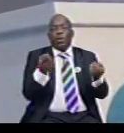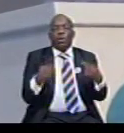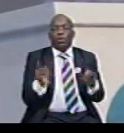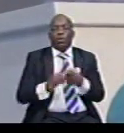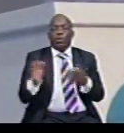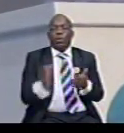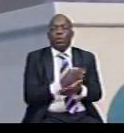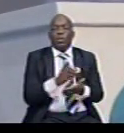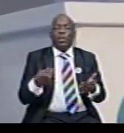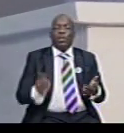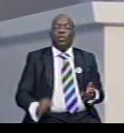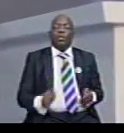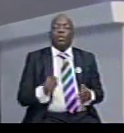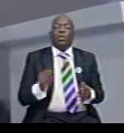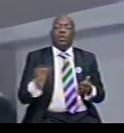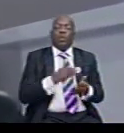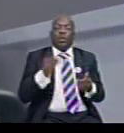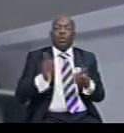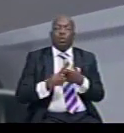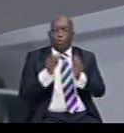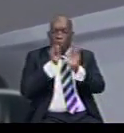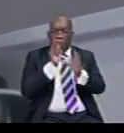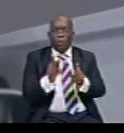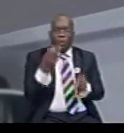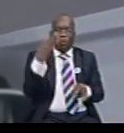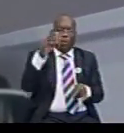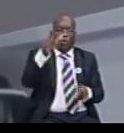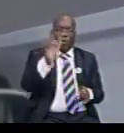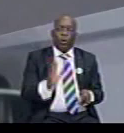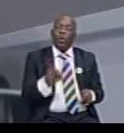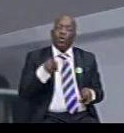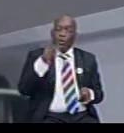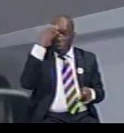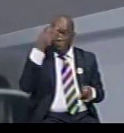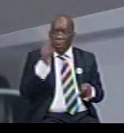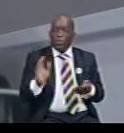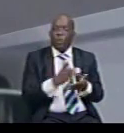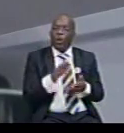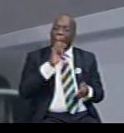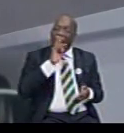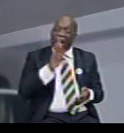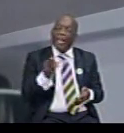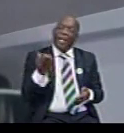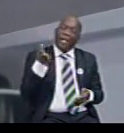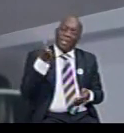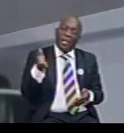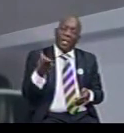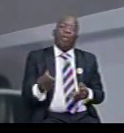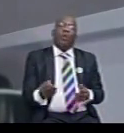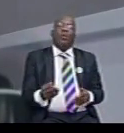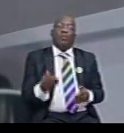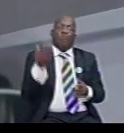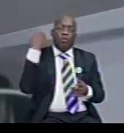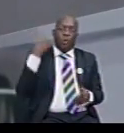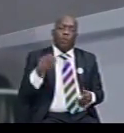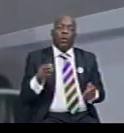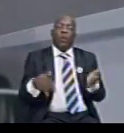you know, the songs already composed, they were already there, most of them, those old